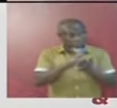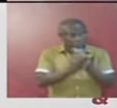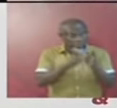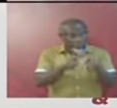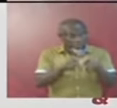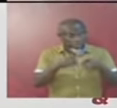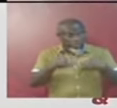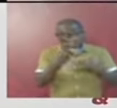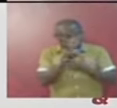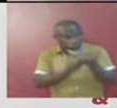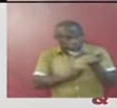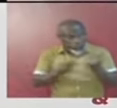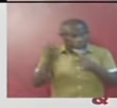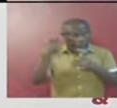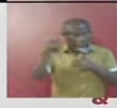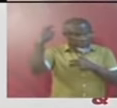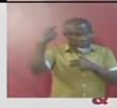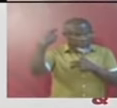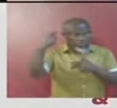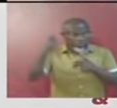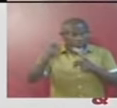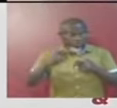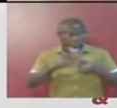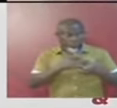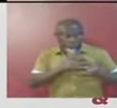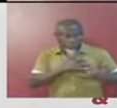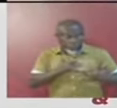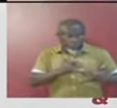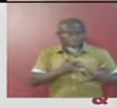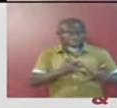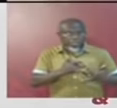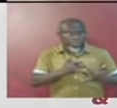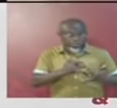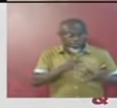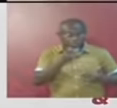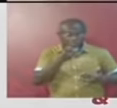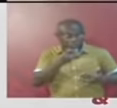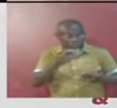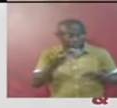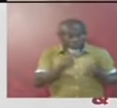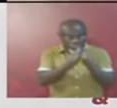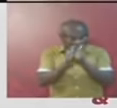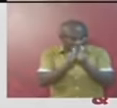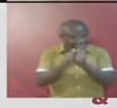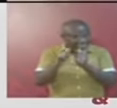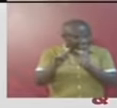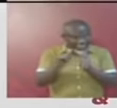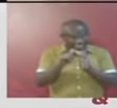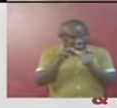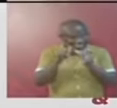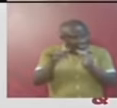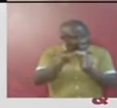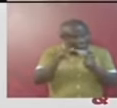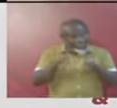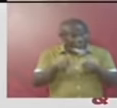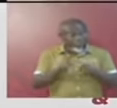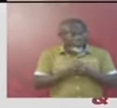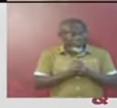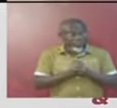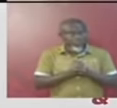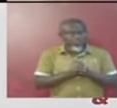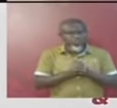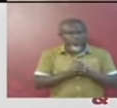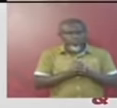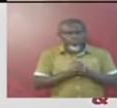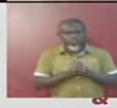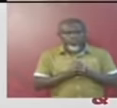population with that large burden of diabetes or hypertension, whatever it may be, as a comorbid base, of course, based on the